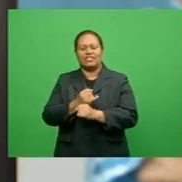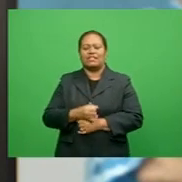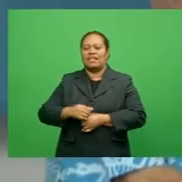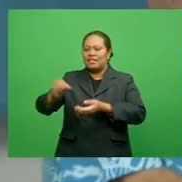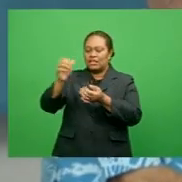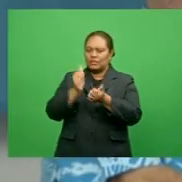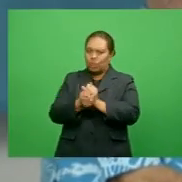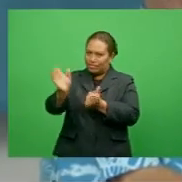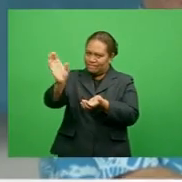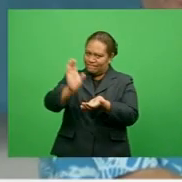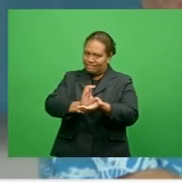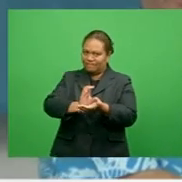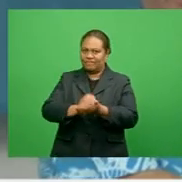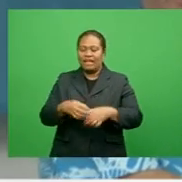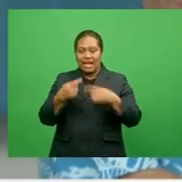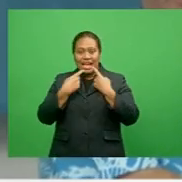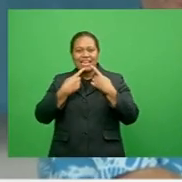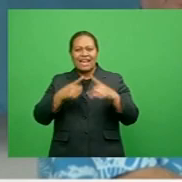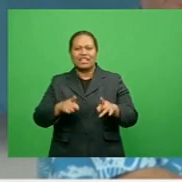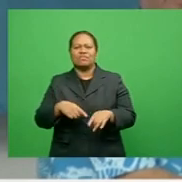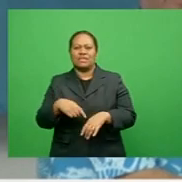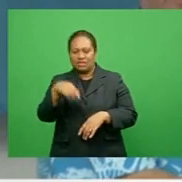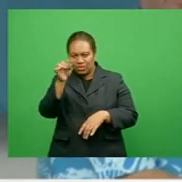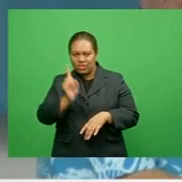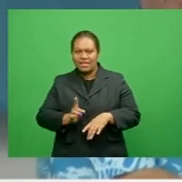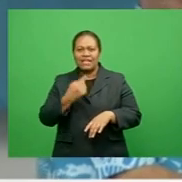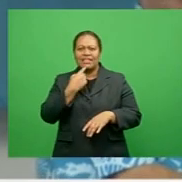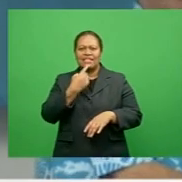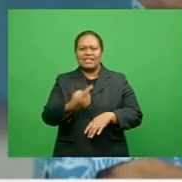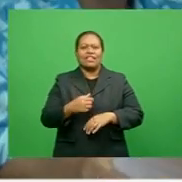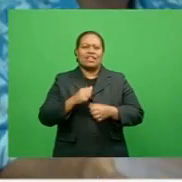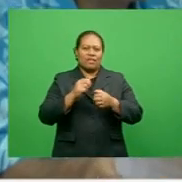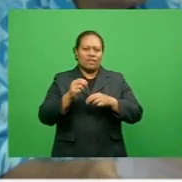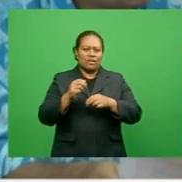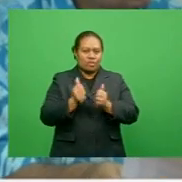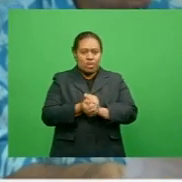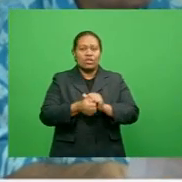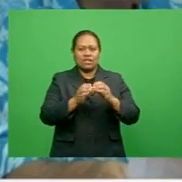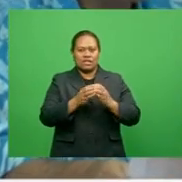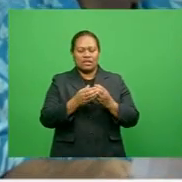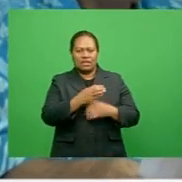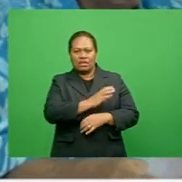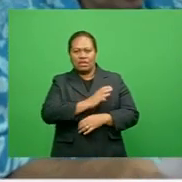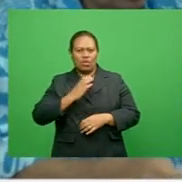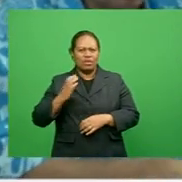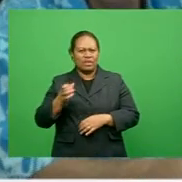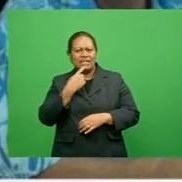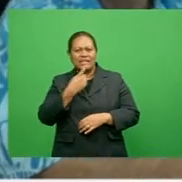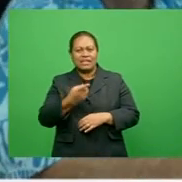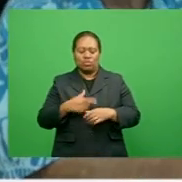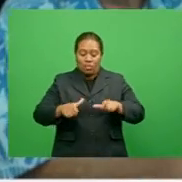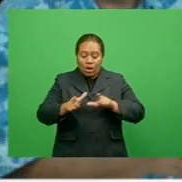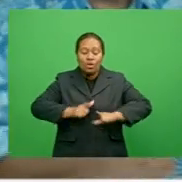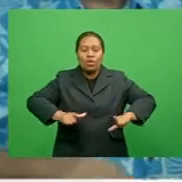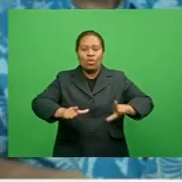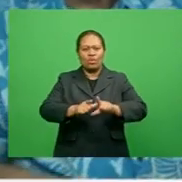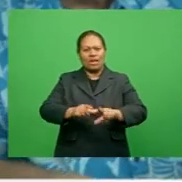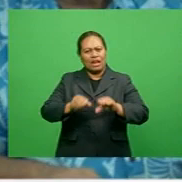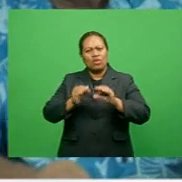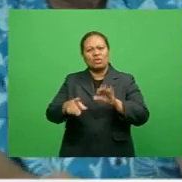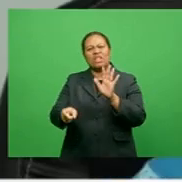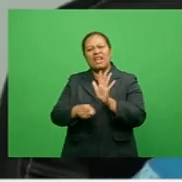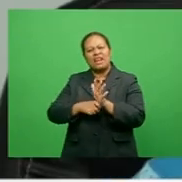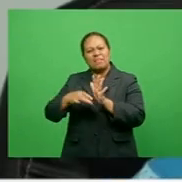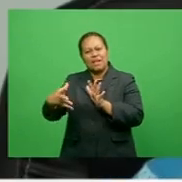The announcement was made today by the Sports Commission, gives way to local coaches like Rambele to